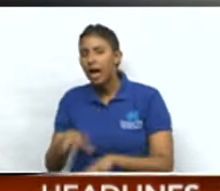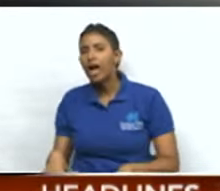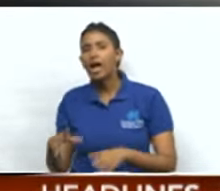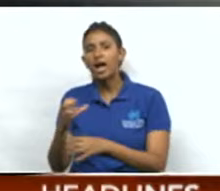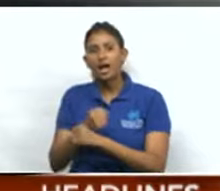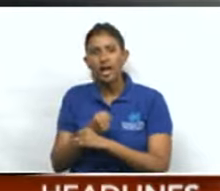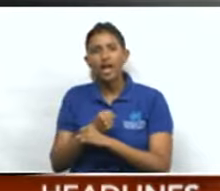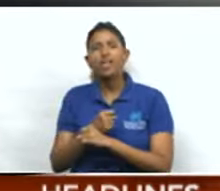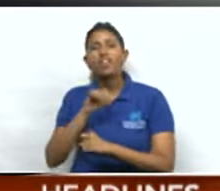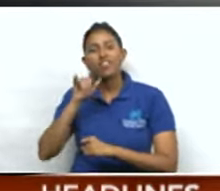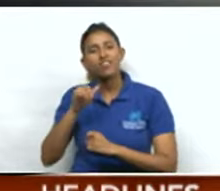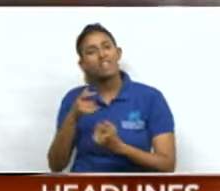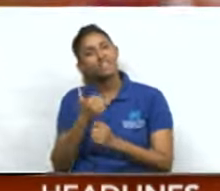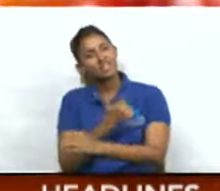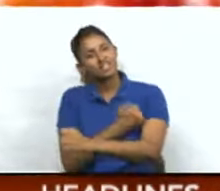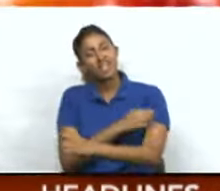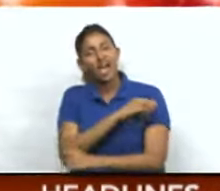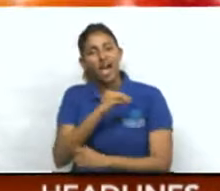facts about shingles.